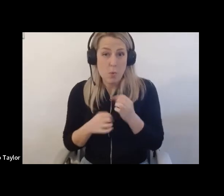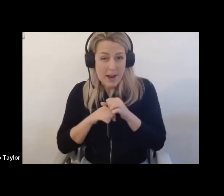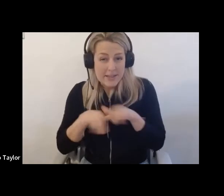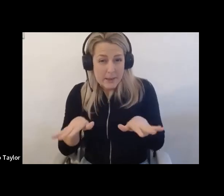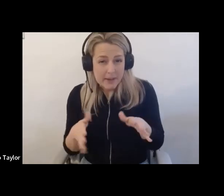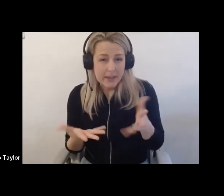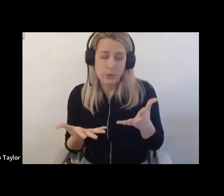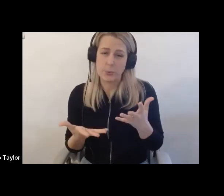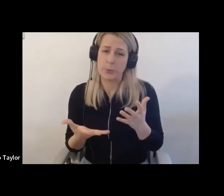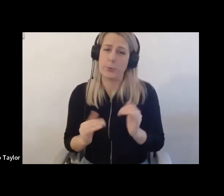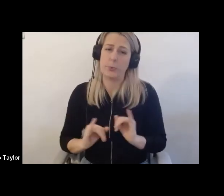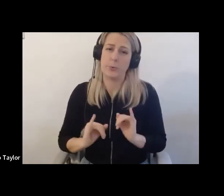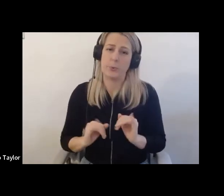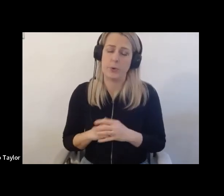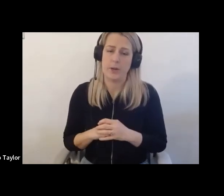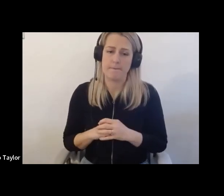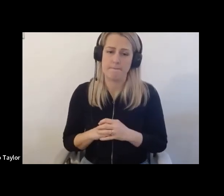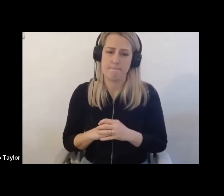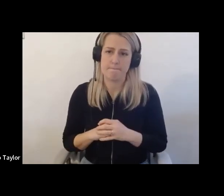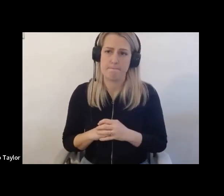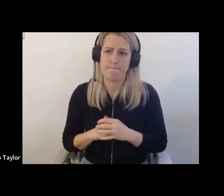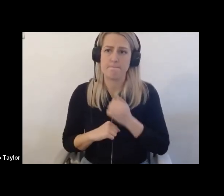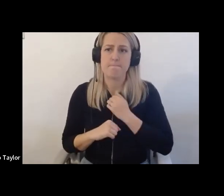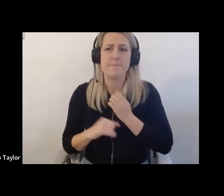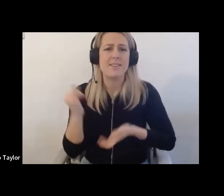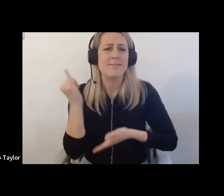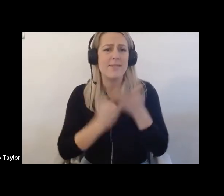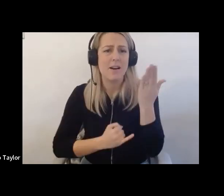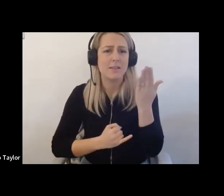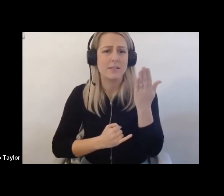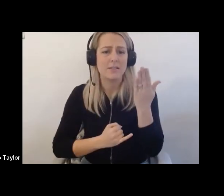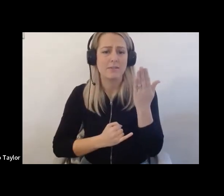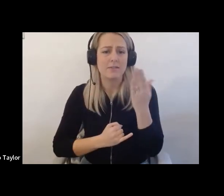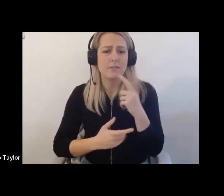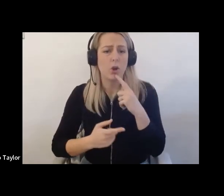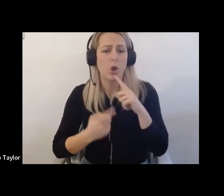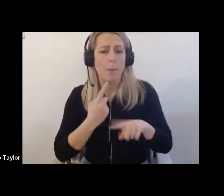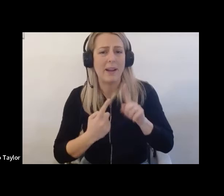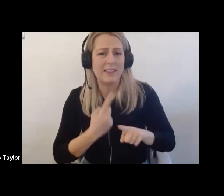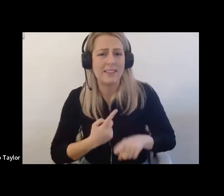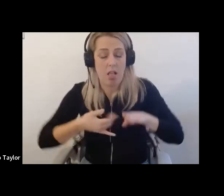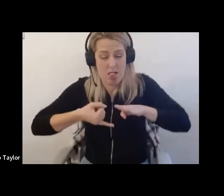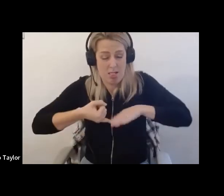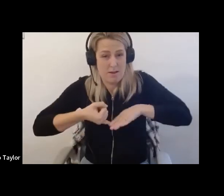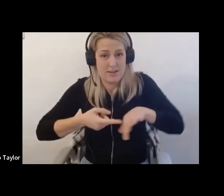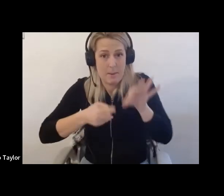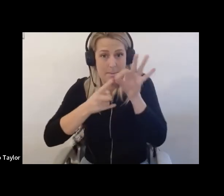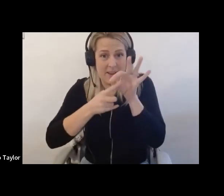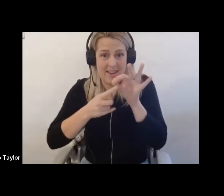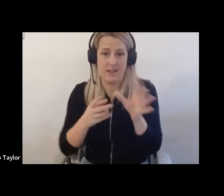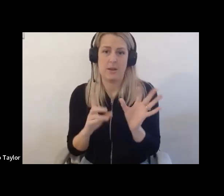Now, I'd like to finalize my remarks by addressing the last P, which is the P on provision.